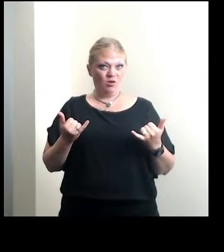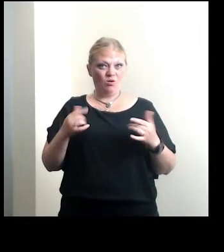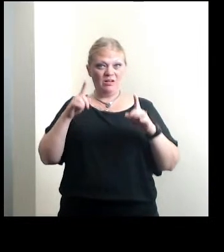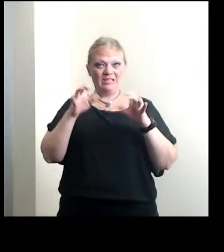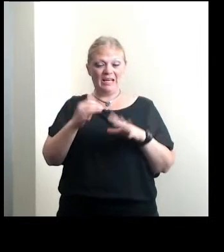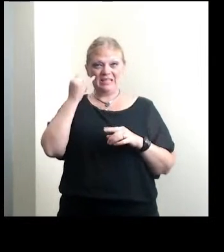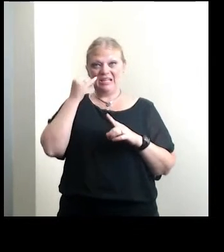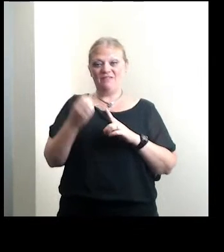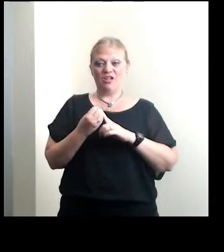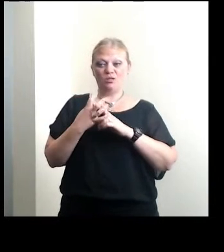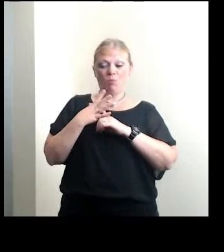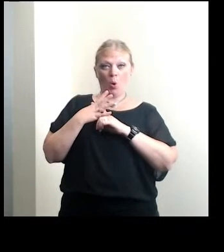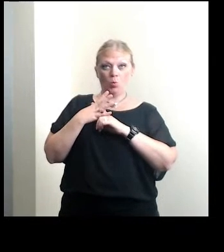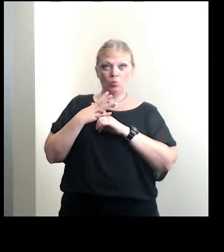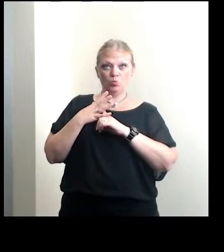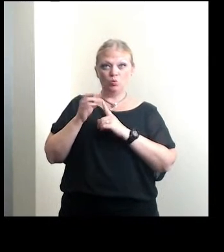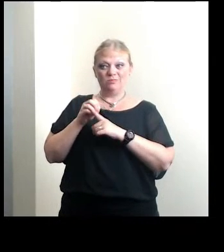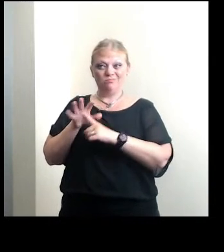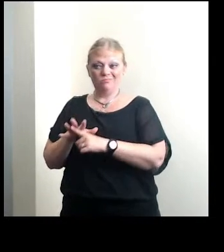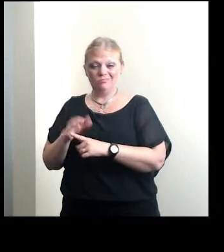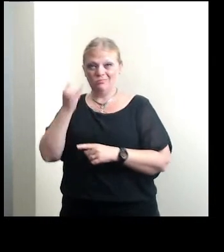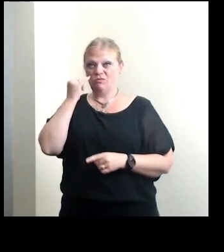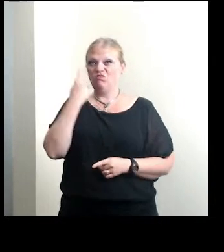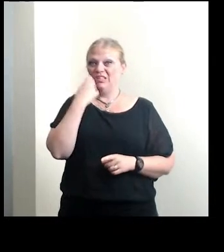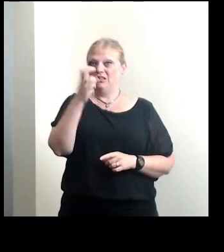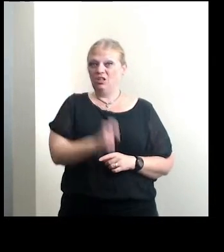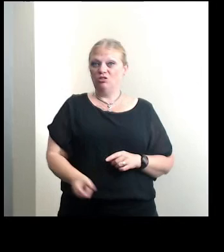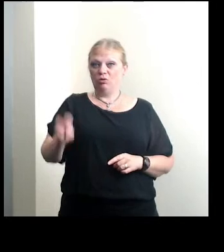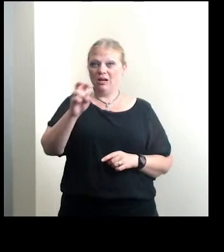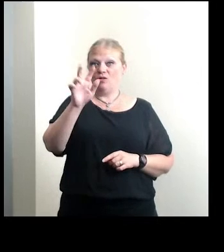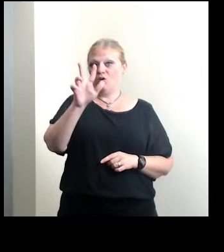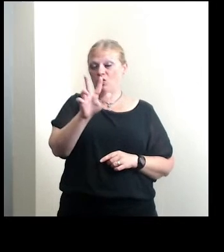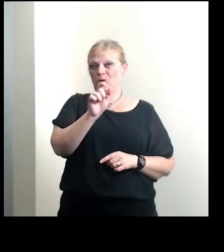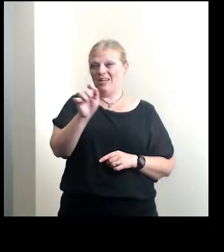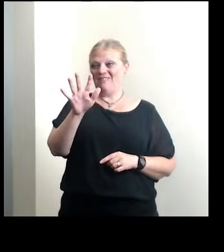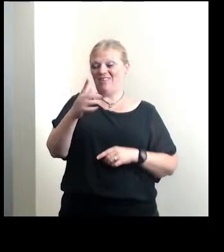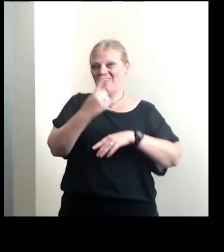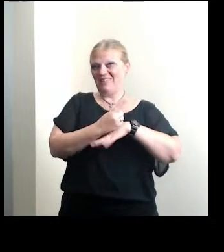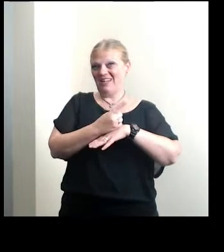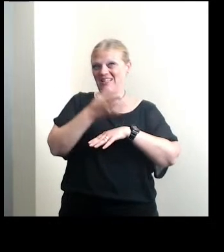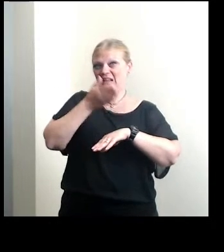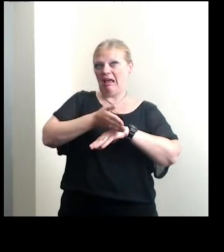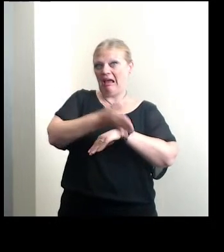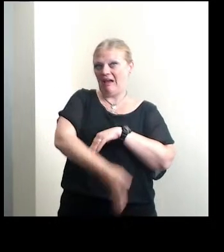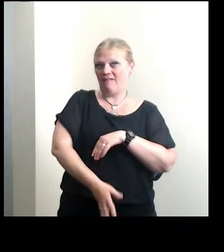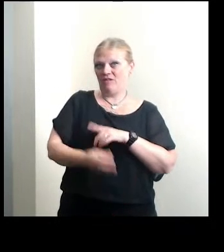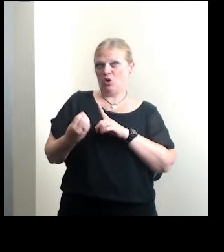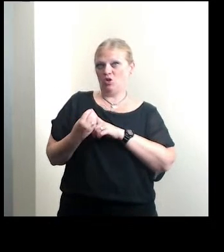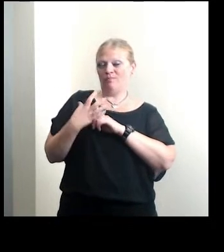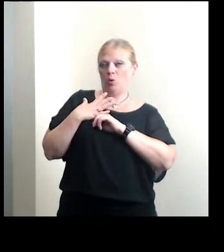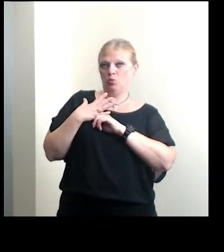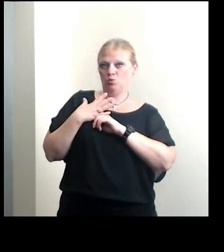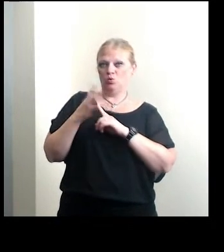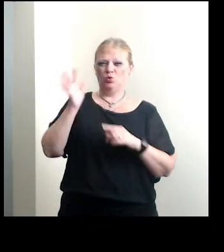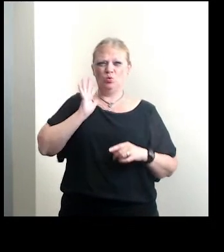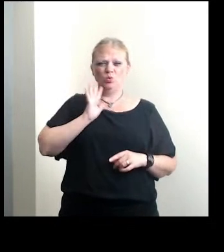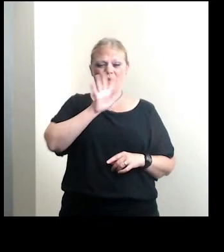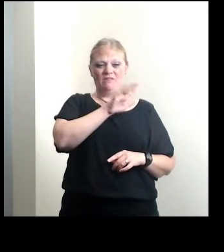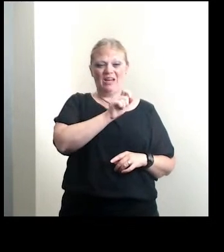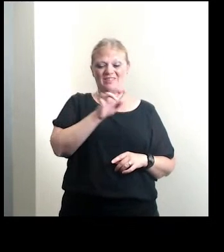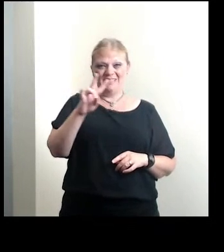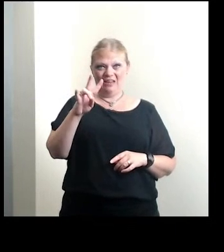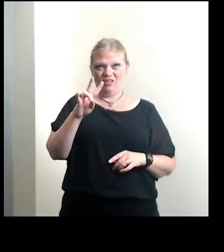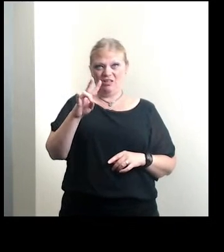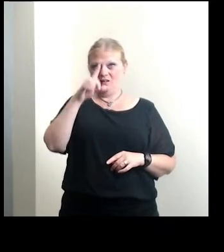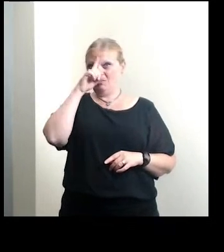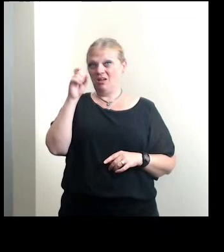been exposed or if you've recently traveled 3 to 5 days after your exposure. It used to be 5 to 7 days, but